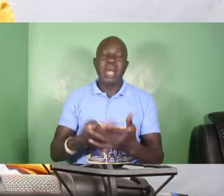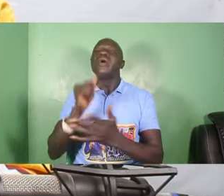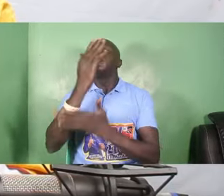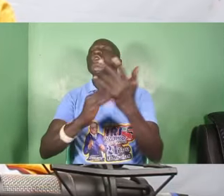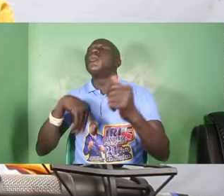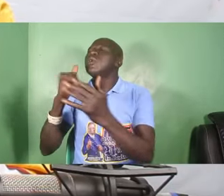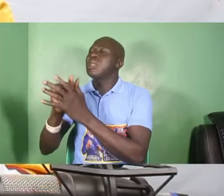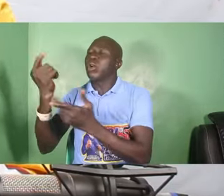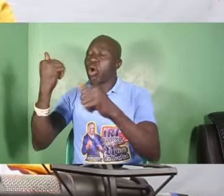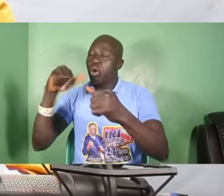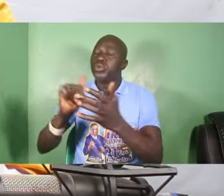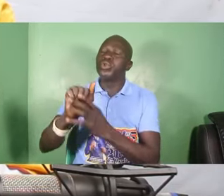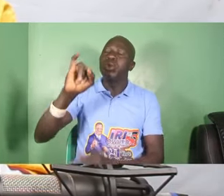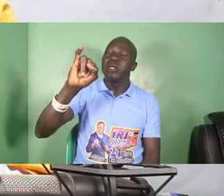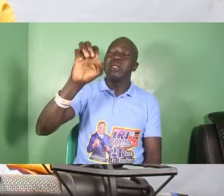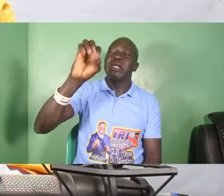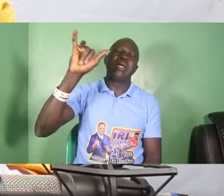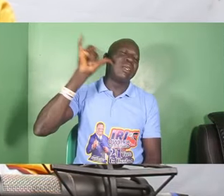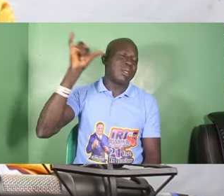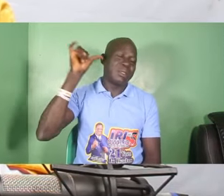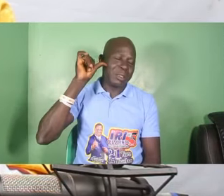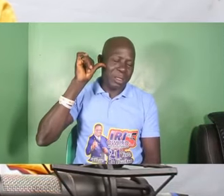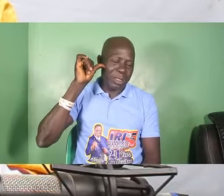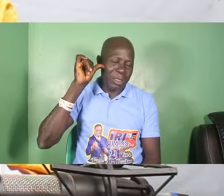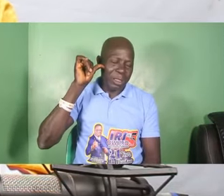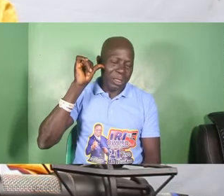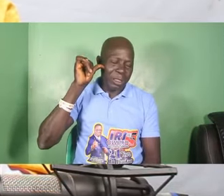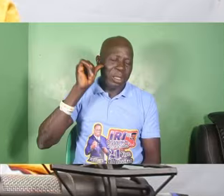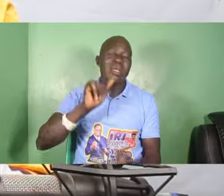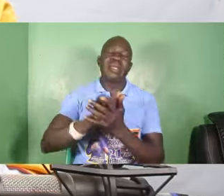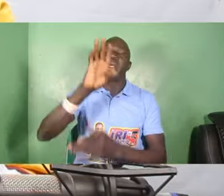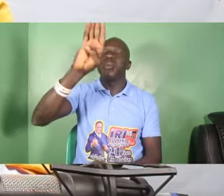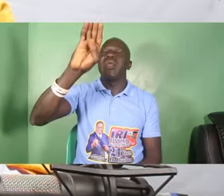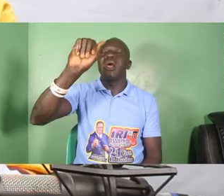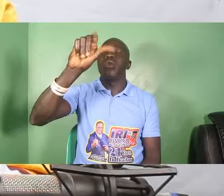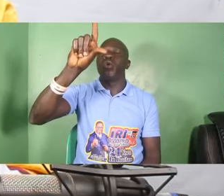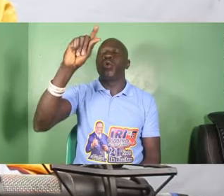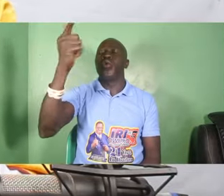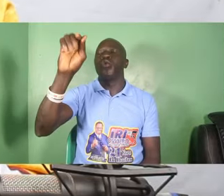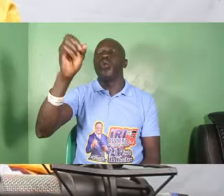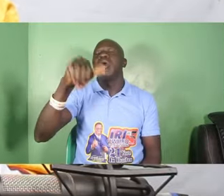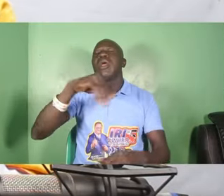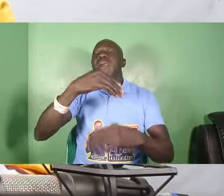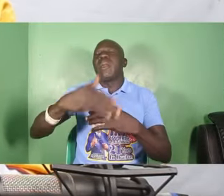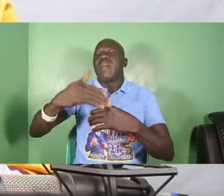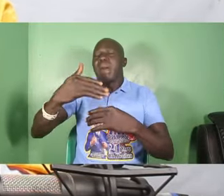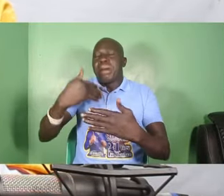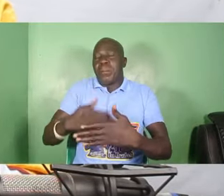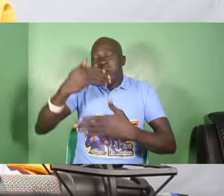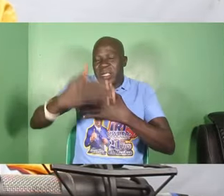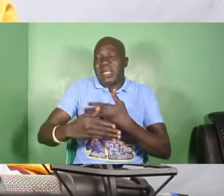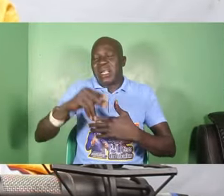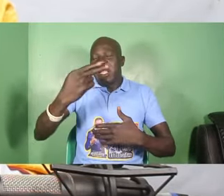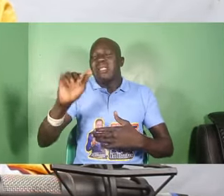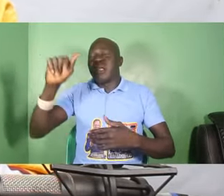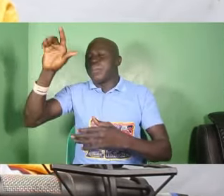daddy e wa ti se lana. Be I wa ti se. Yes. I want to say came to be Balogun House. At Balogun House. Eh legbe LA Primary School.